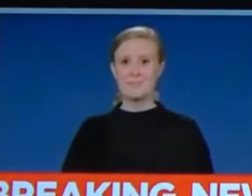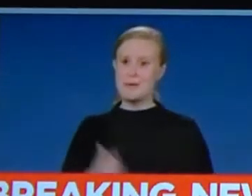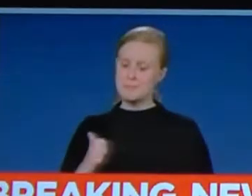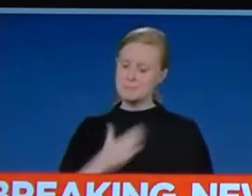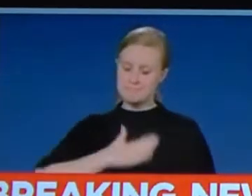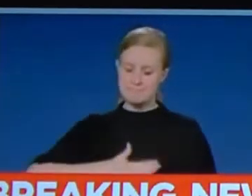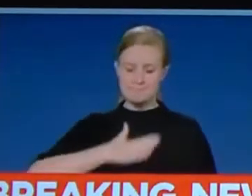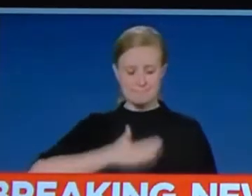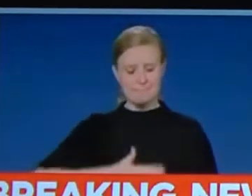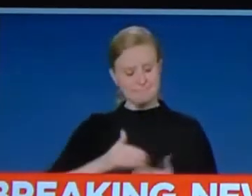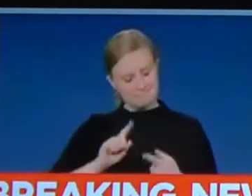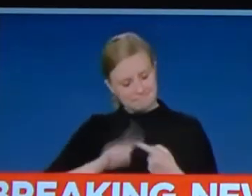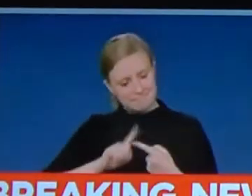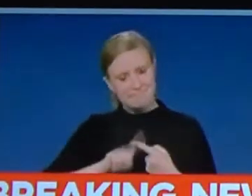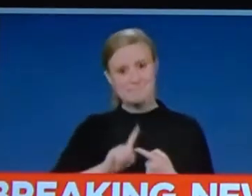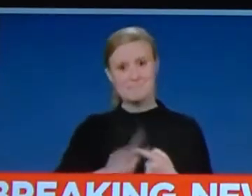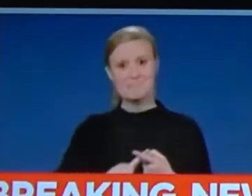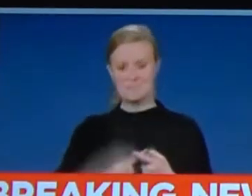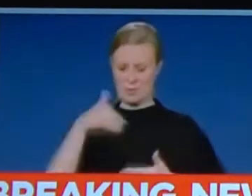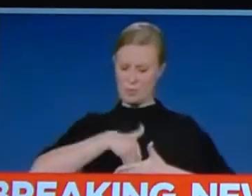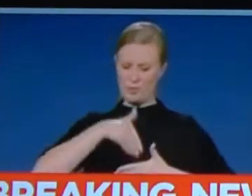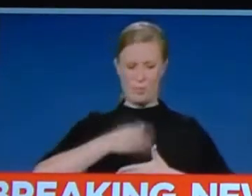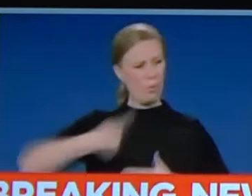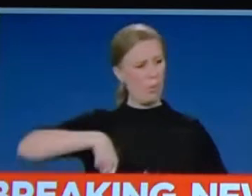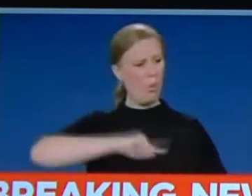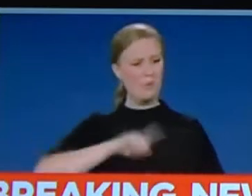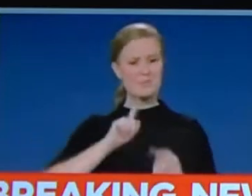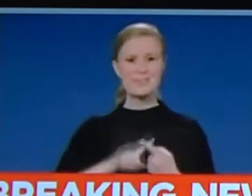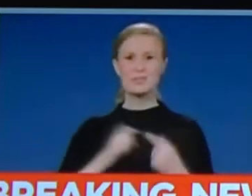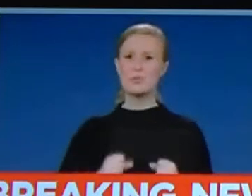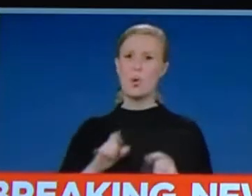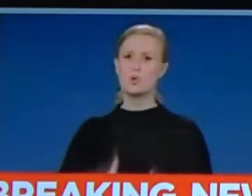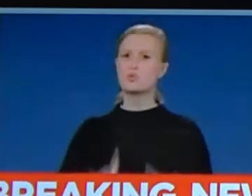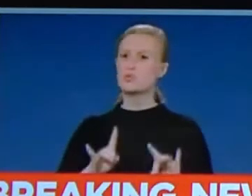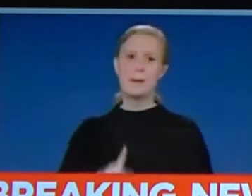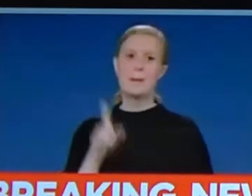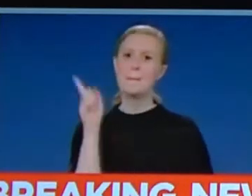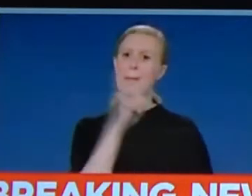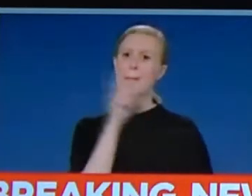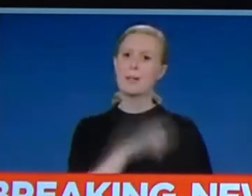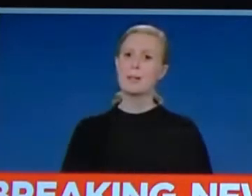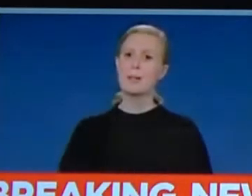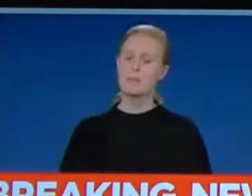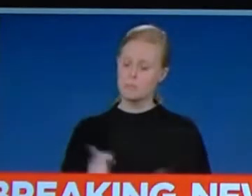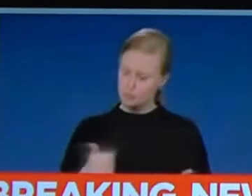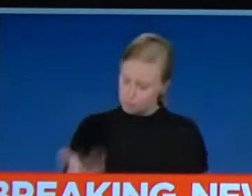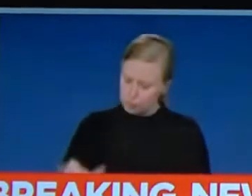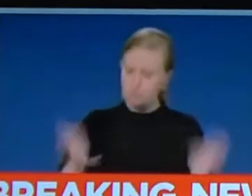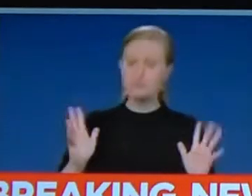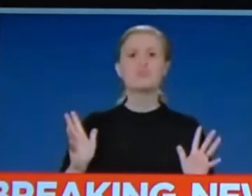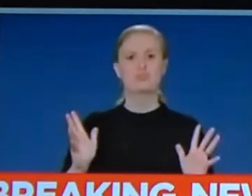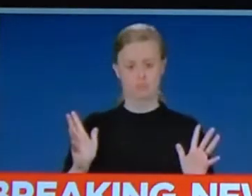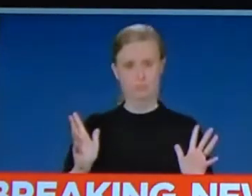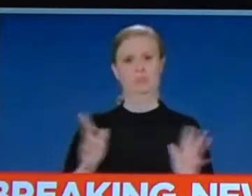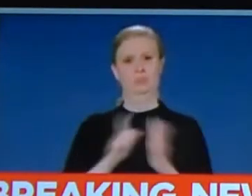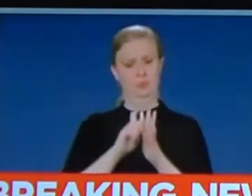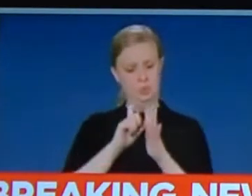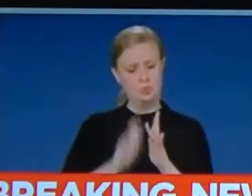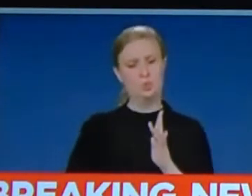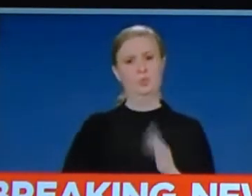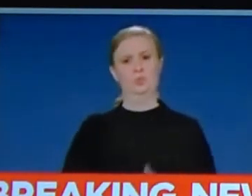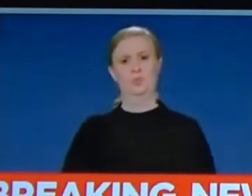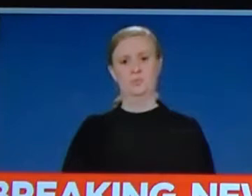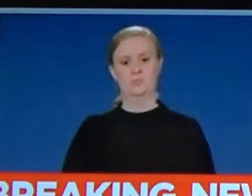are. And what I've seen from Australians in so many cases is exactly that sort of attitude. While we have to be